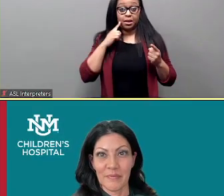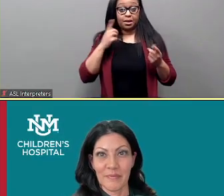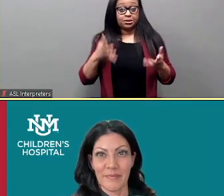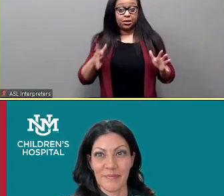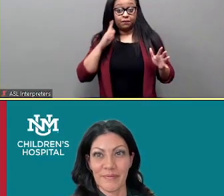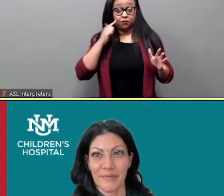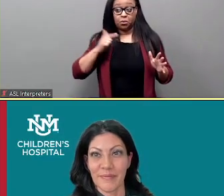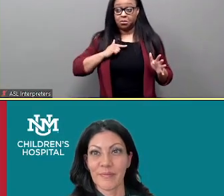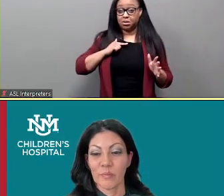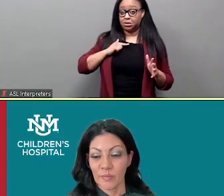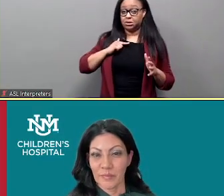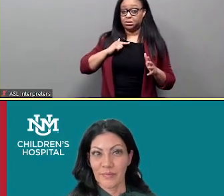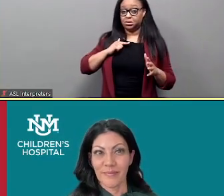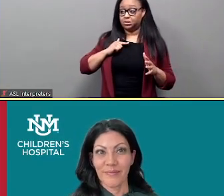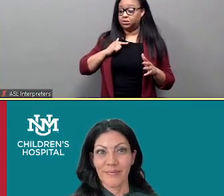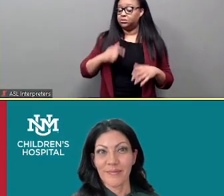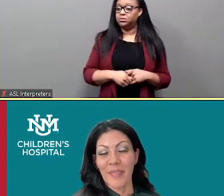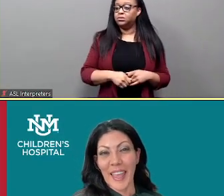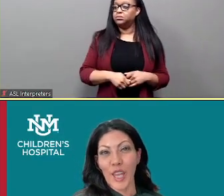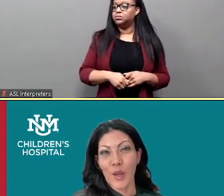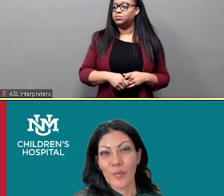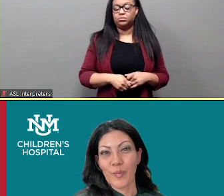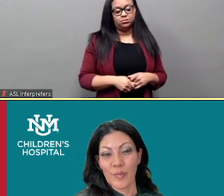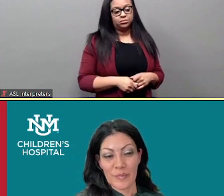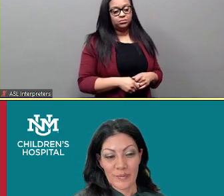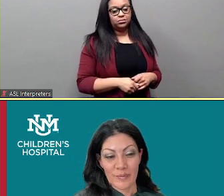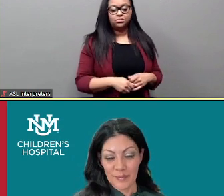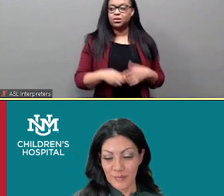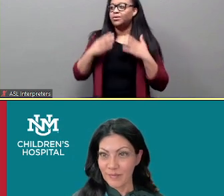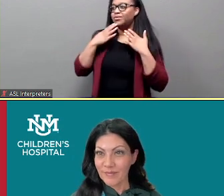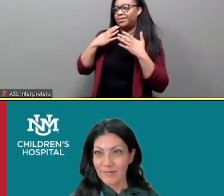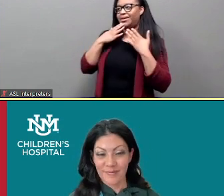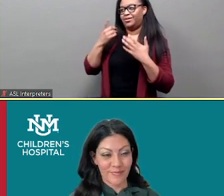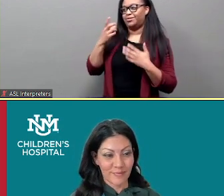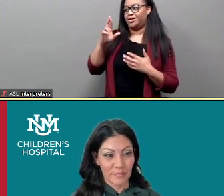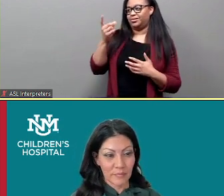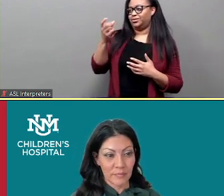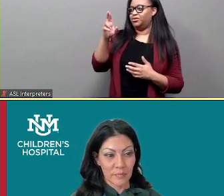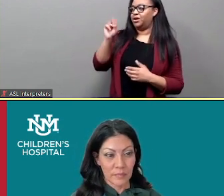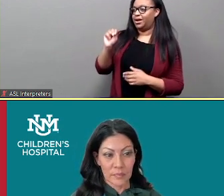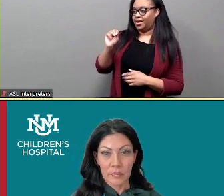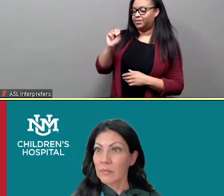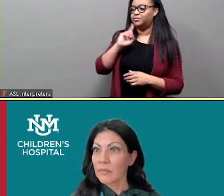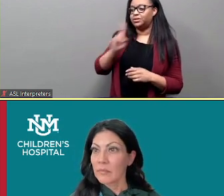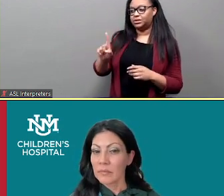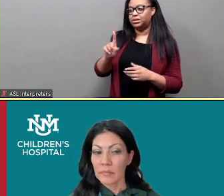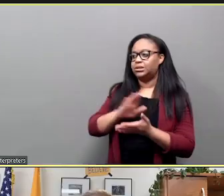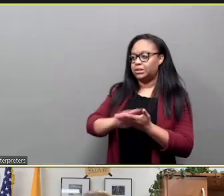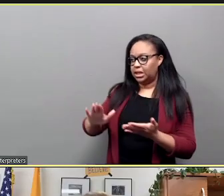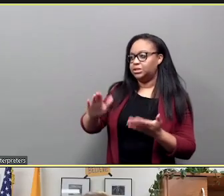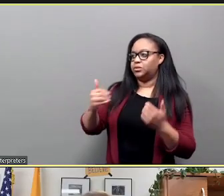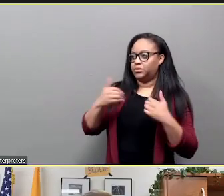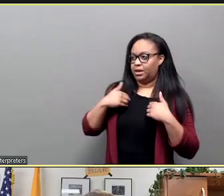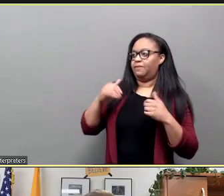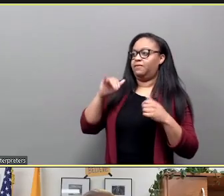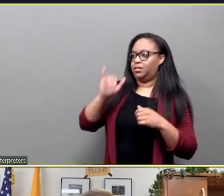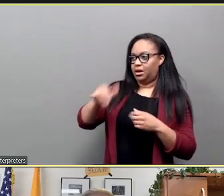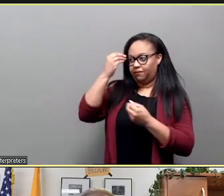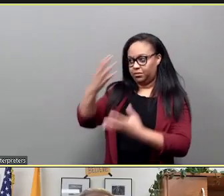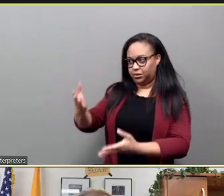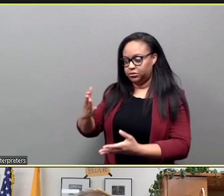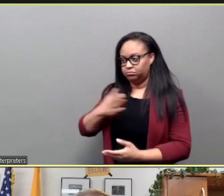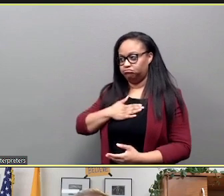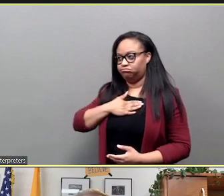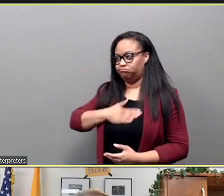Thanks, Dr. Duran. It's great to have you back. Appreciate that inside look. Again, a reminder to get